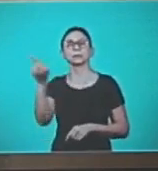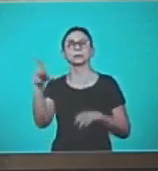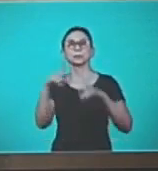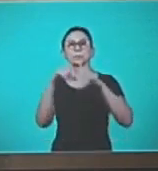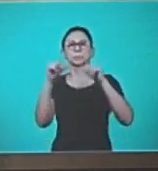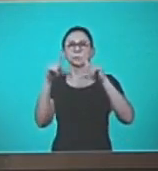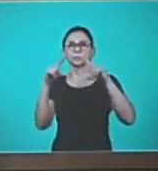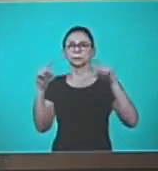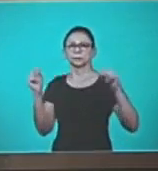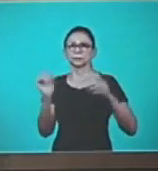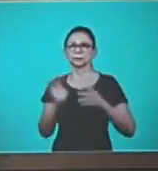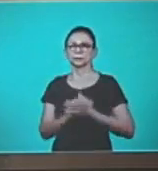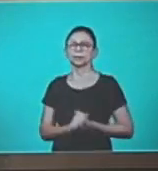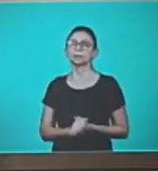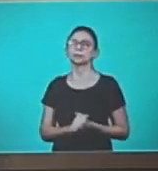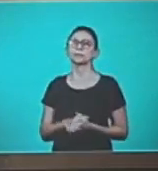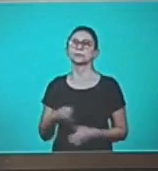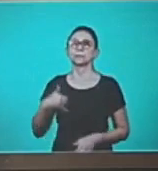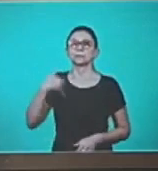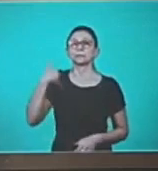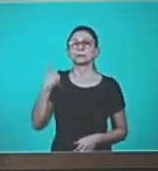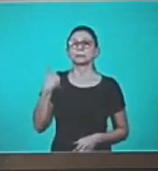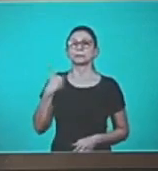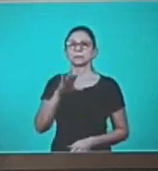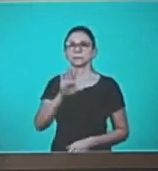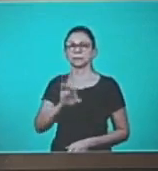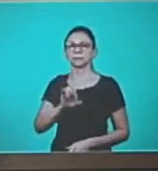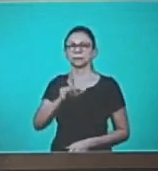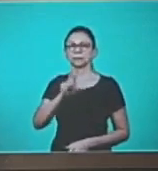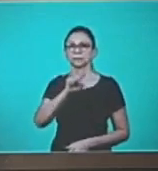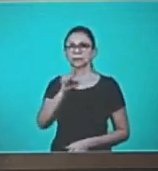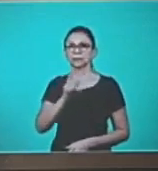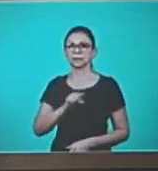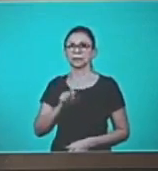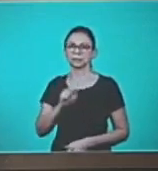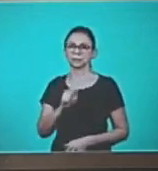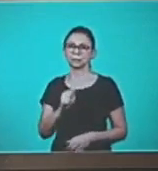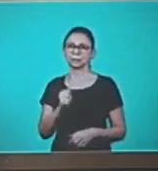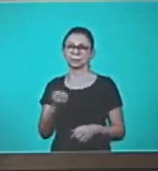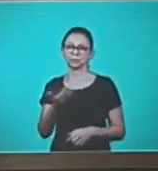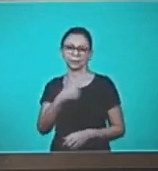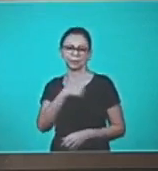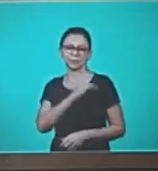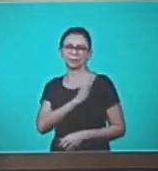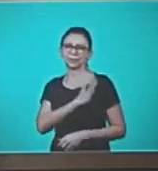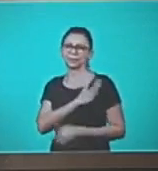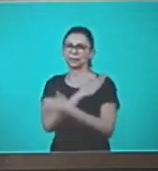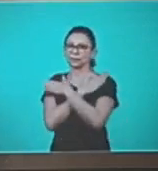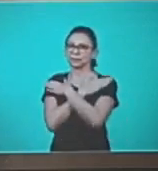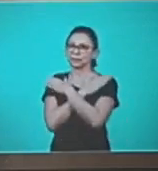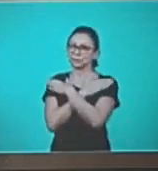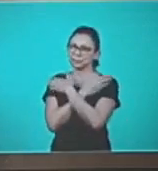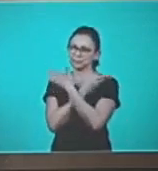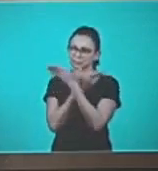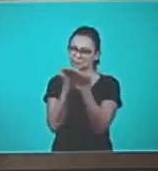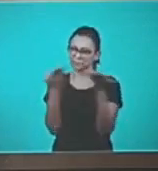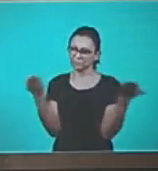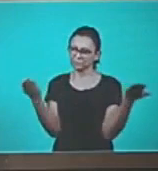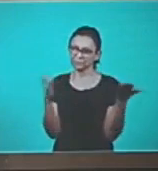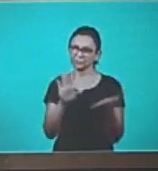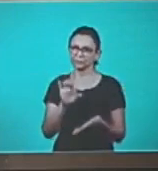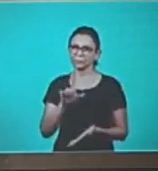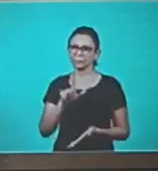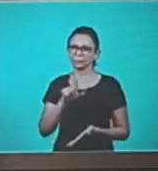Brazil. She, every year she has another birthday. Elsa, you are in my heart. I'll send you my